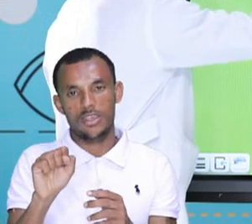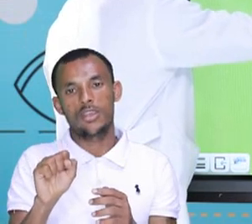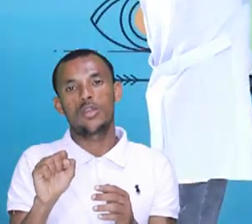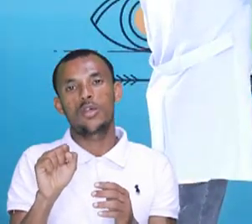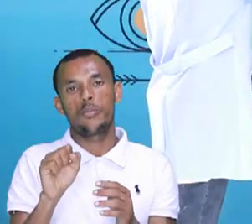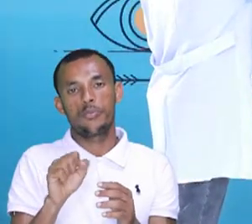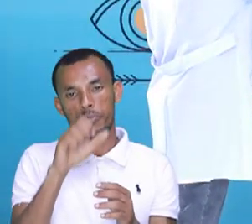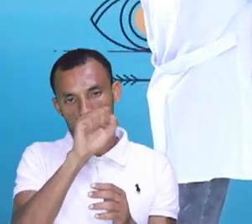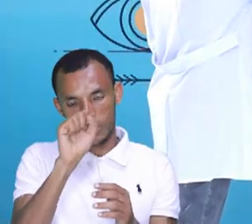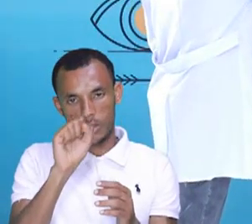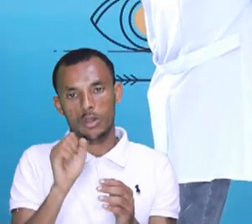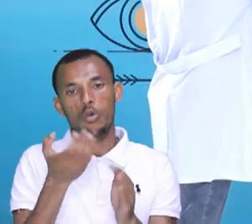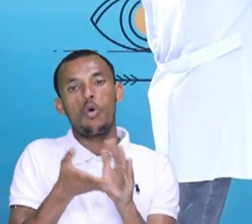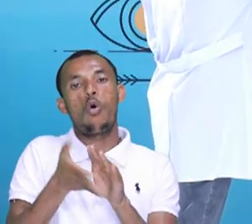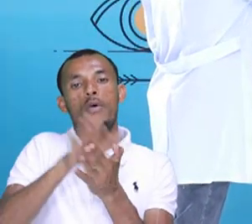overlap.